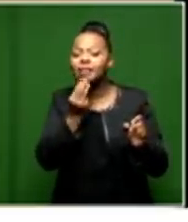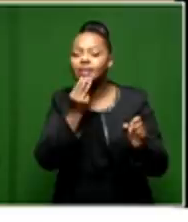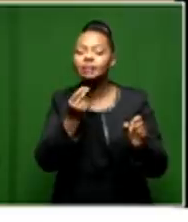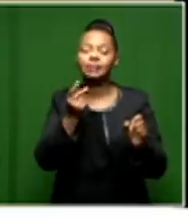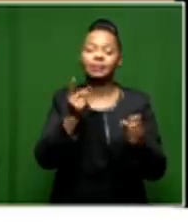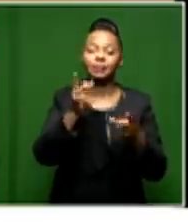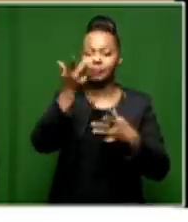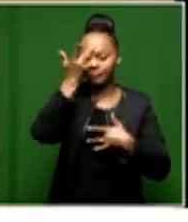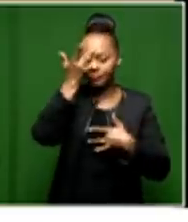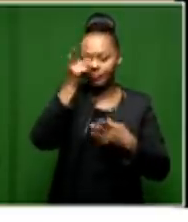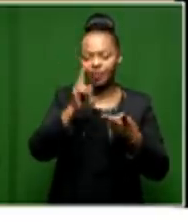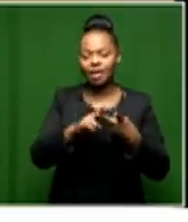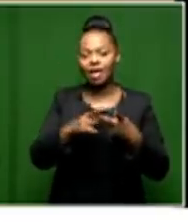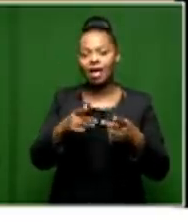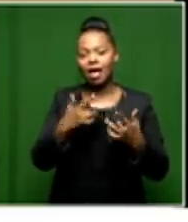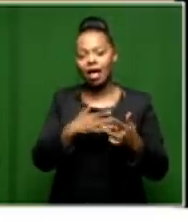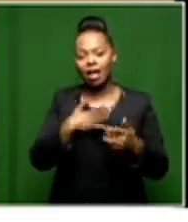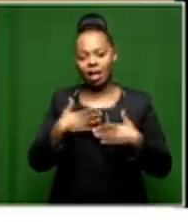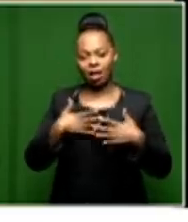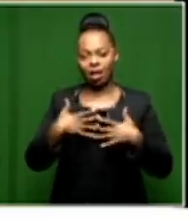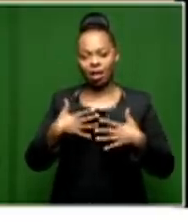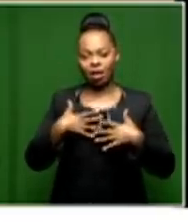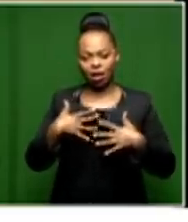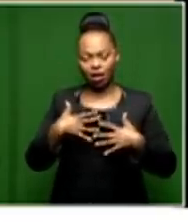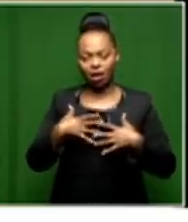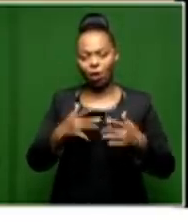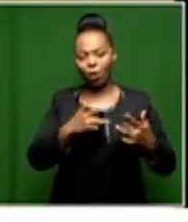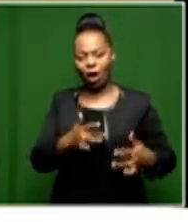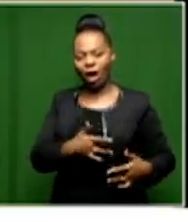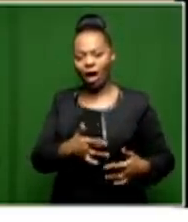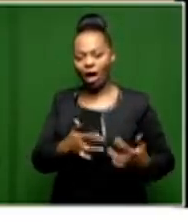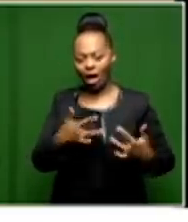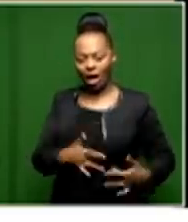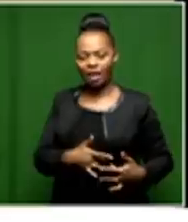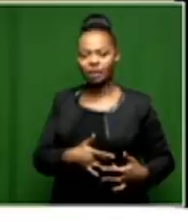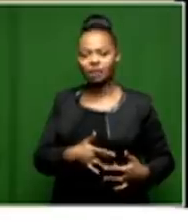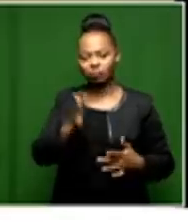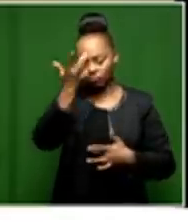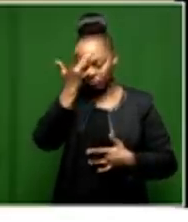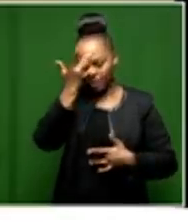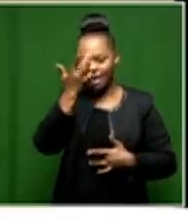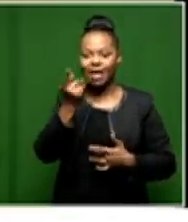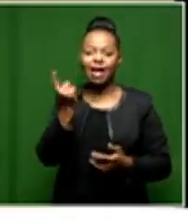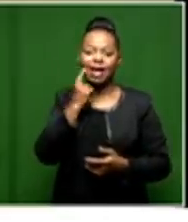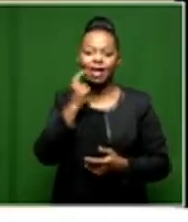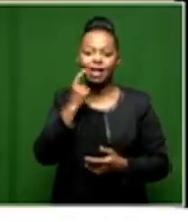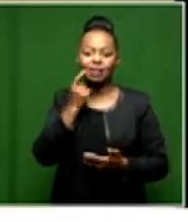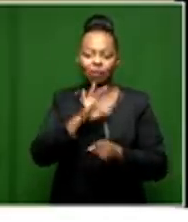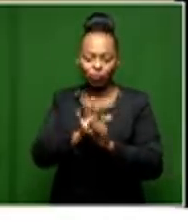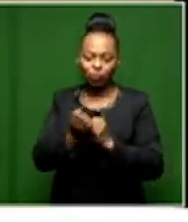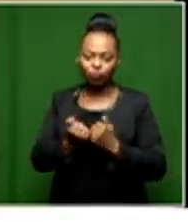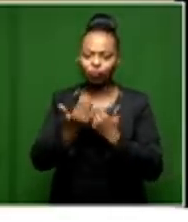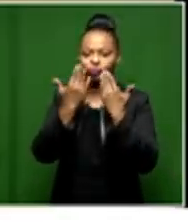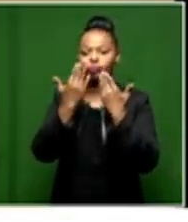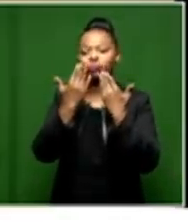people who have pre-existing lung and heart conditions, they are more likely to get a more severe form of the disease